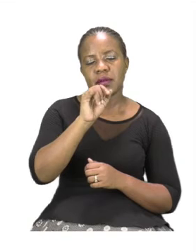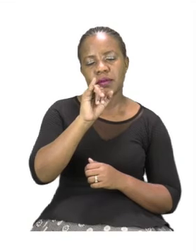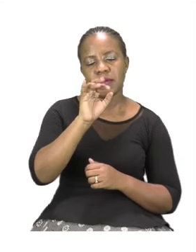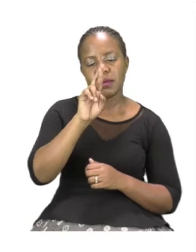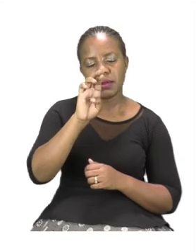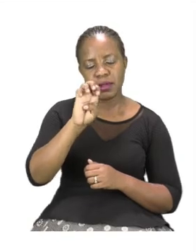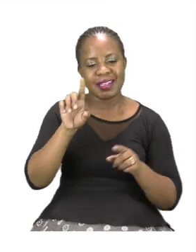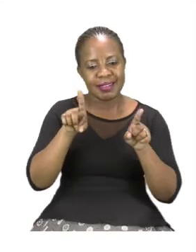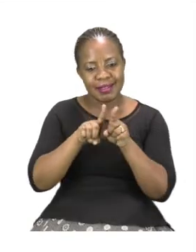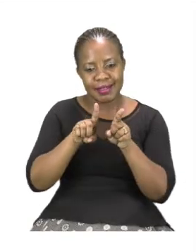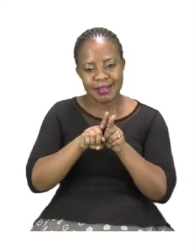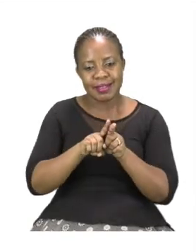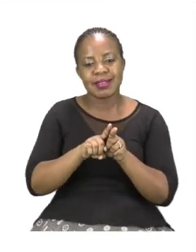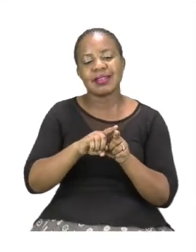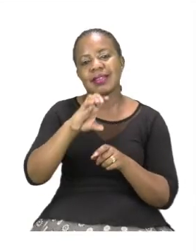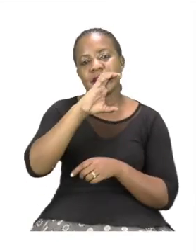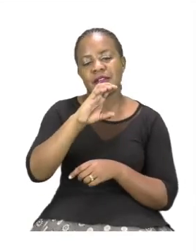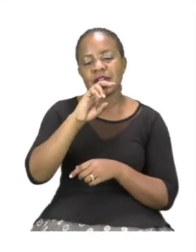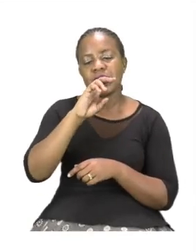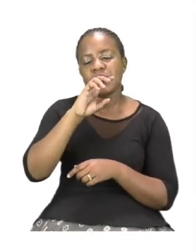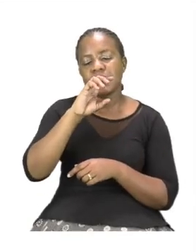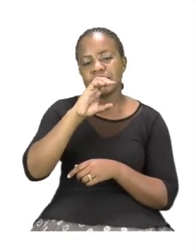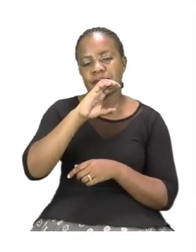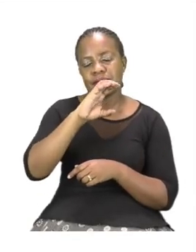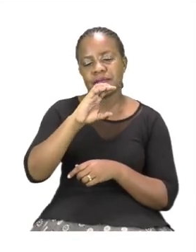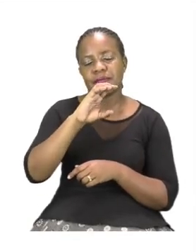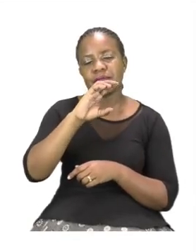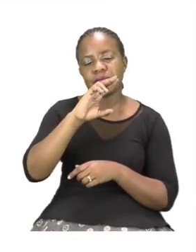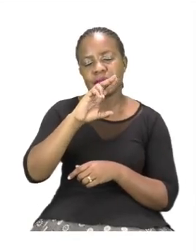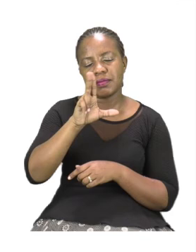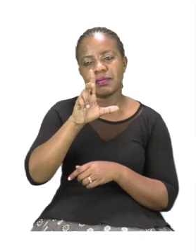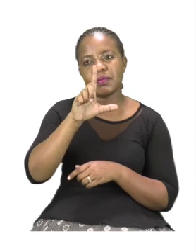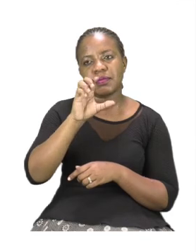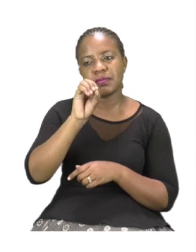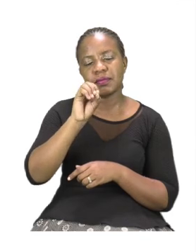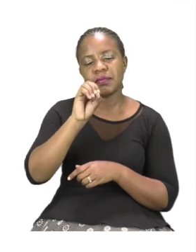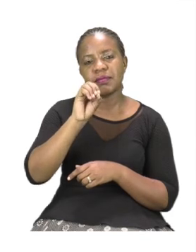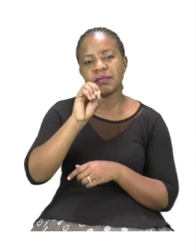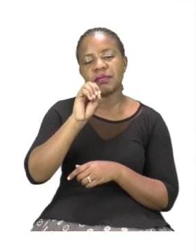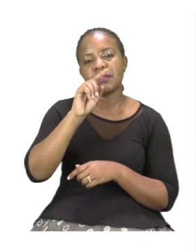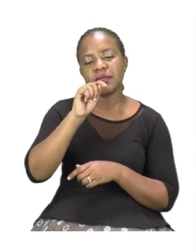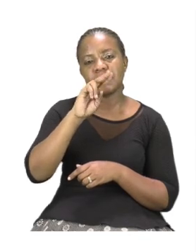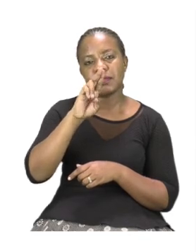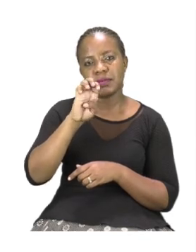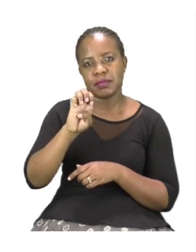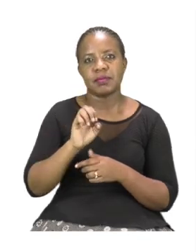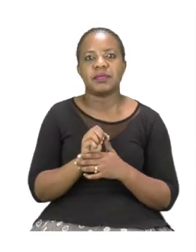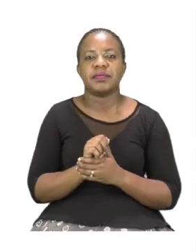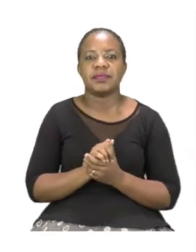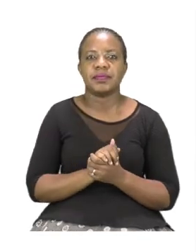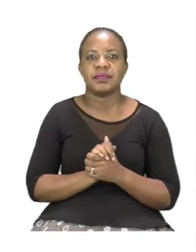have festivals. Now, festivals is when people celebrate a specific thing